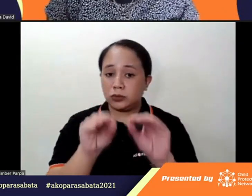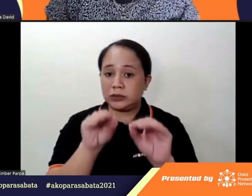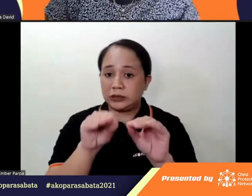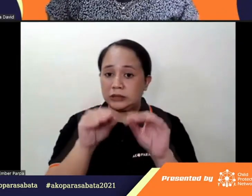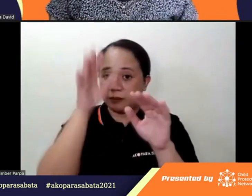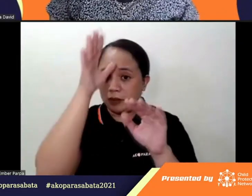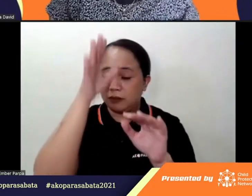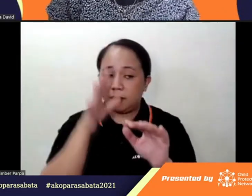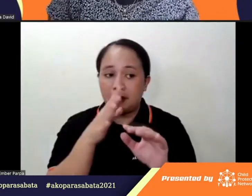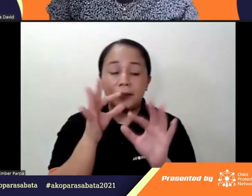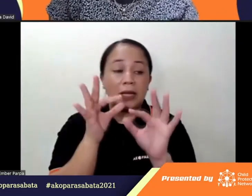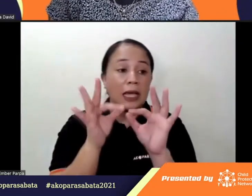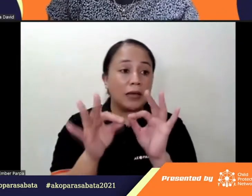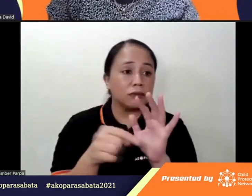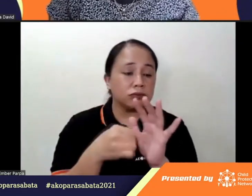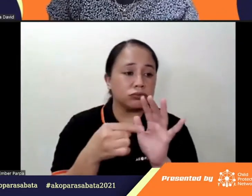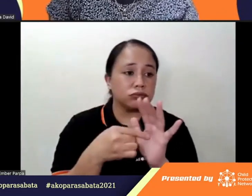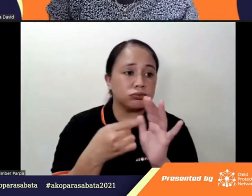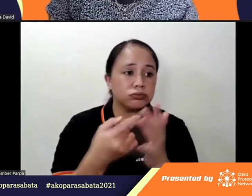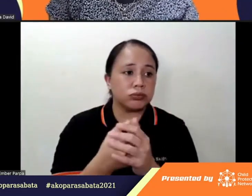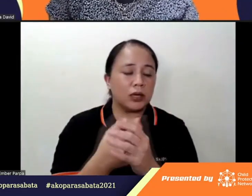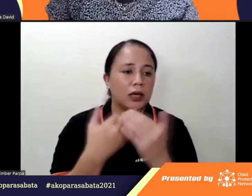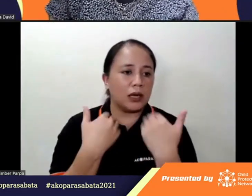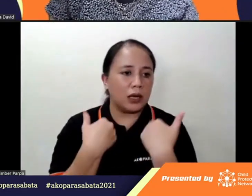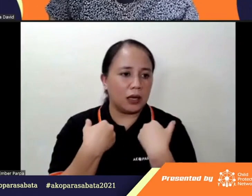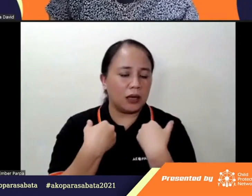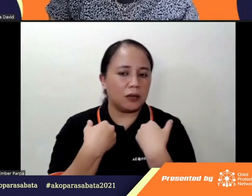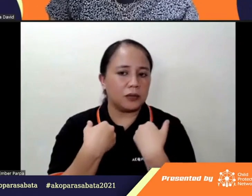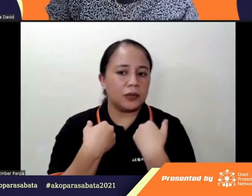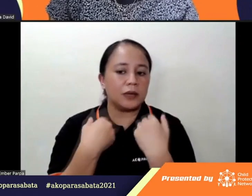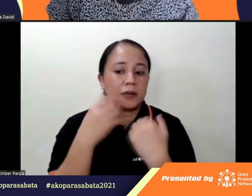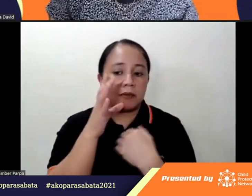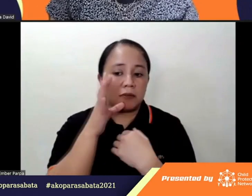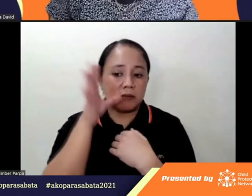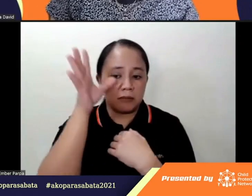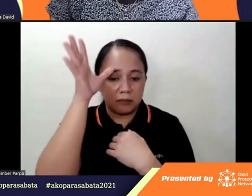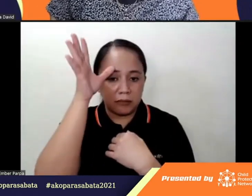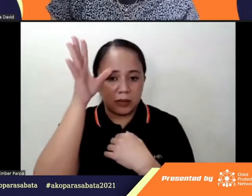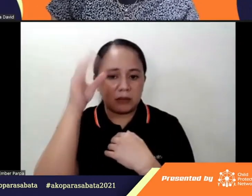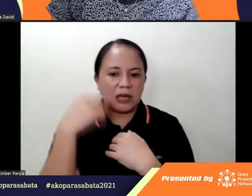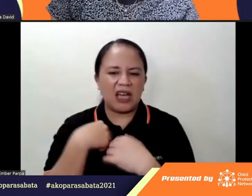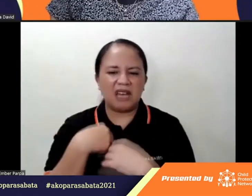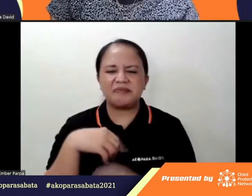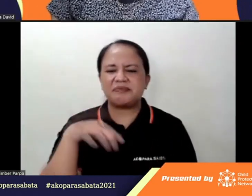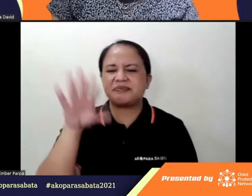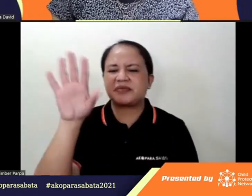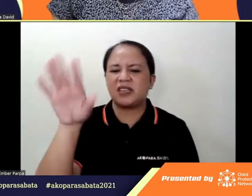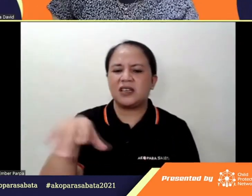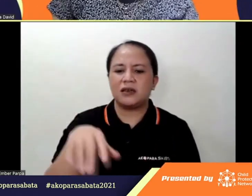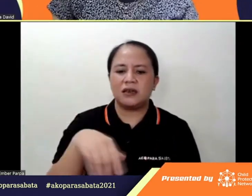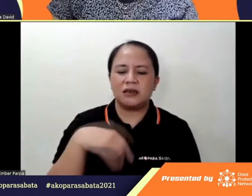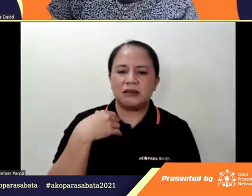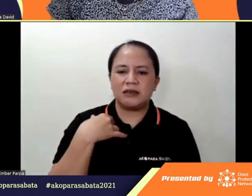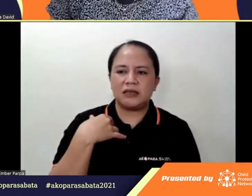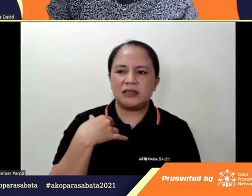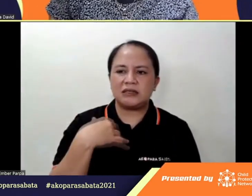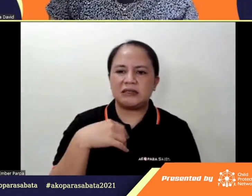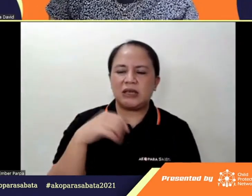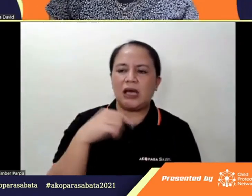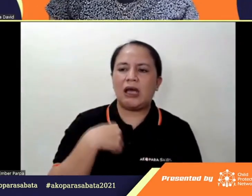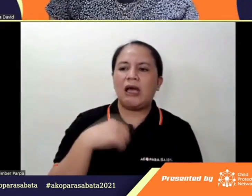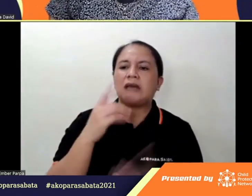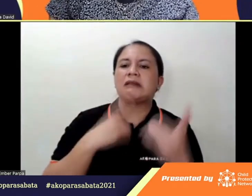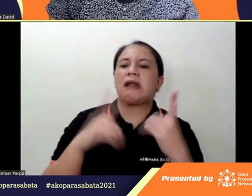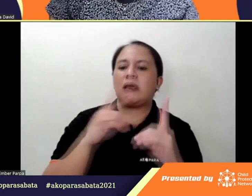Kasi yun nga, tama ka kanina, parang sabi, di ba, there are parents na, nag-iinarte lang yan. Or, Yes. di ba,